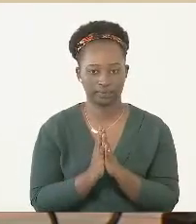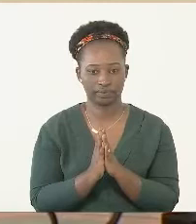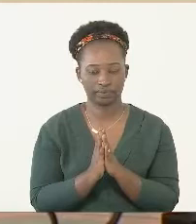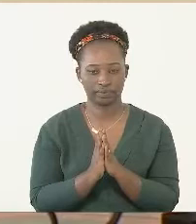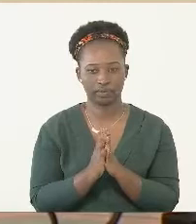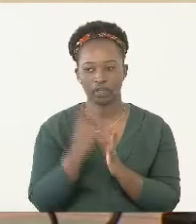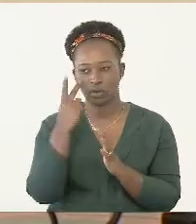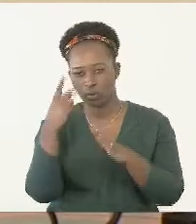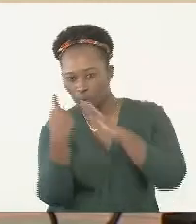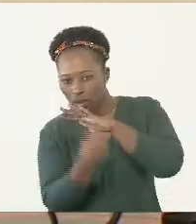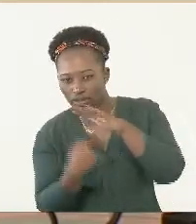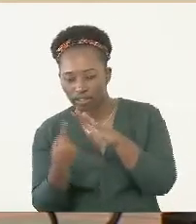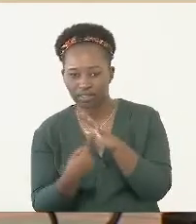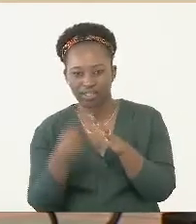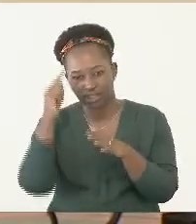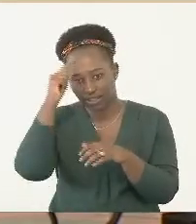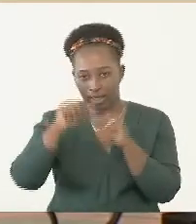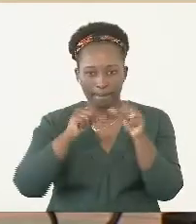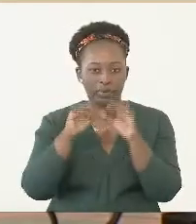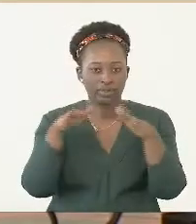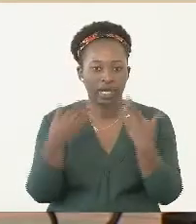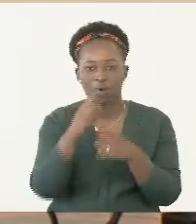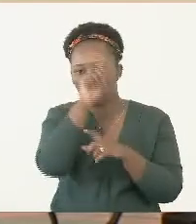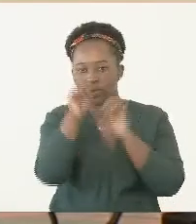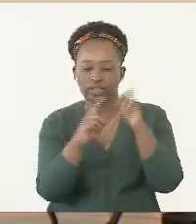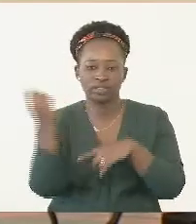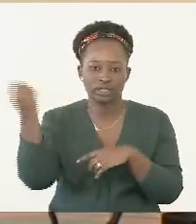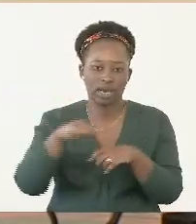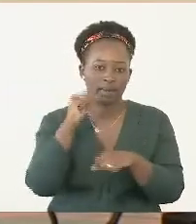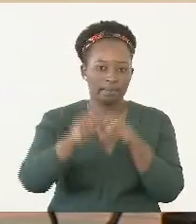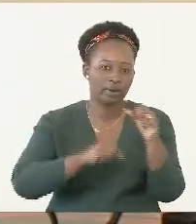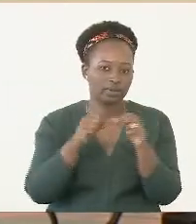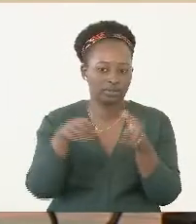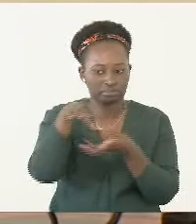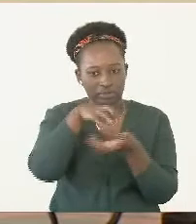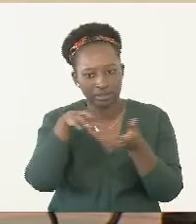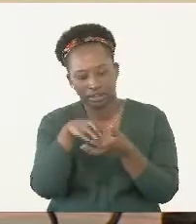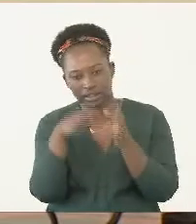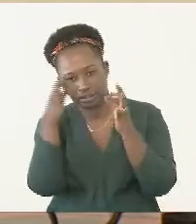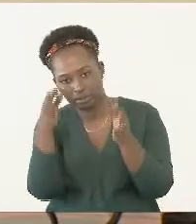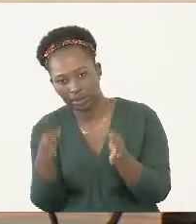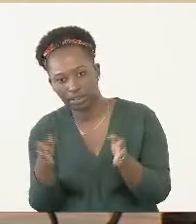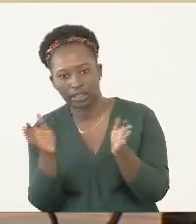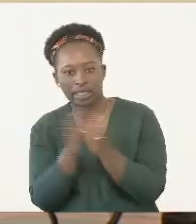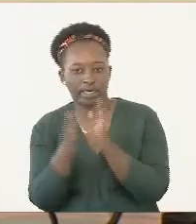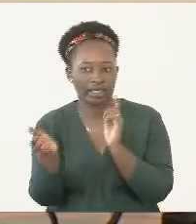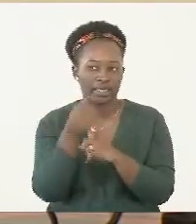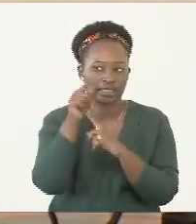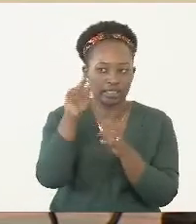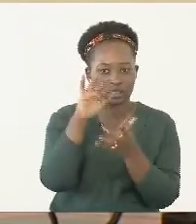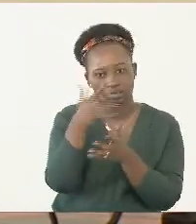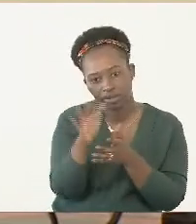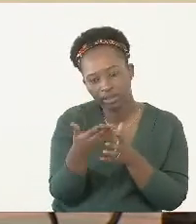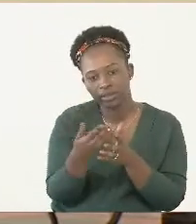Look at the content. Think about how a question would come in terms of mixing up of the DNA and then getting this